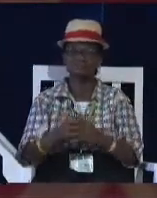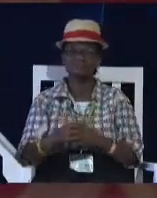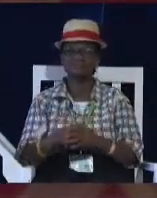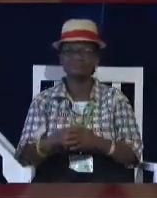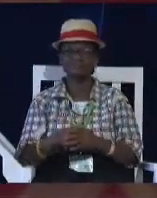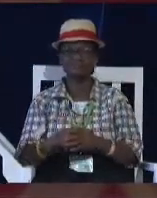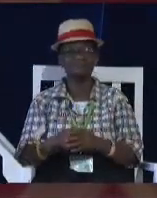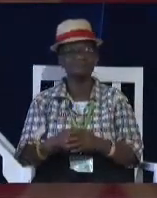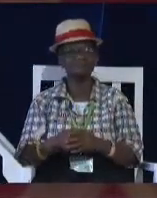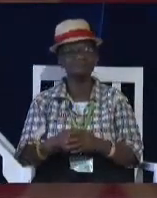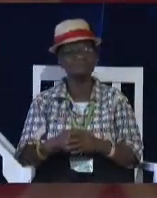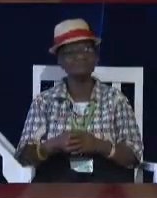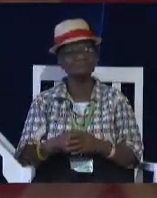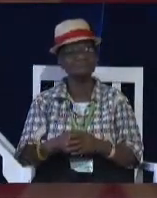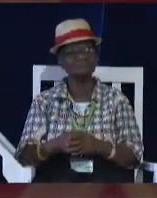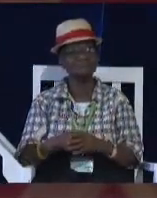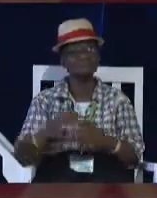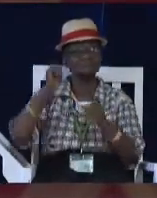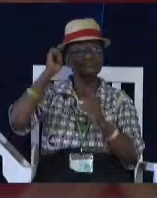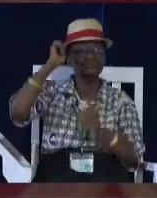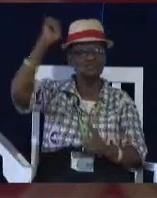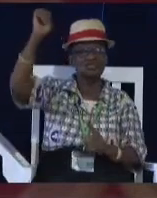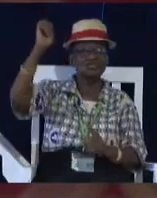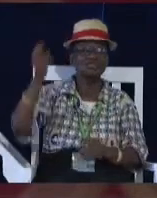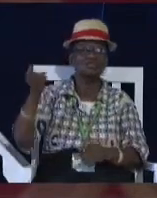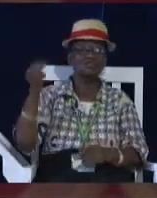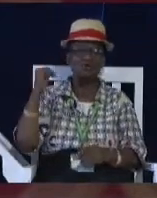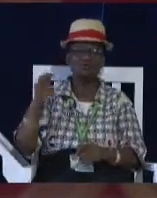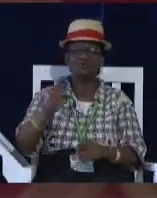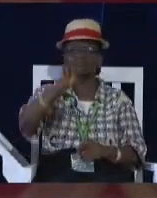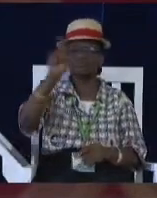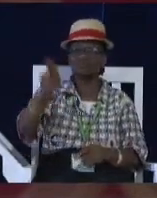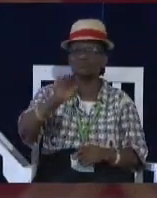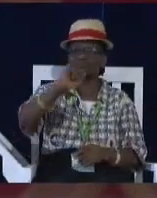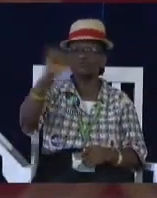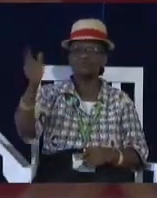he was using the virtue